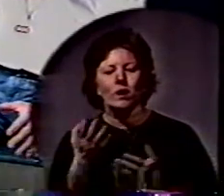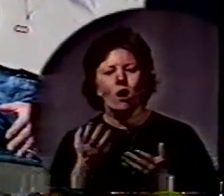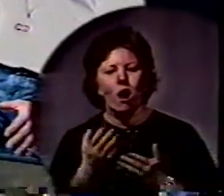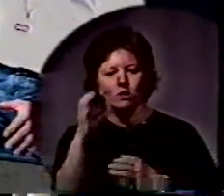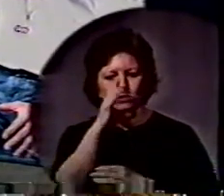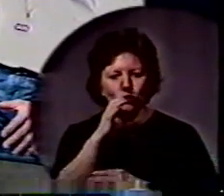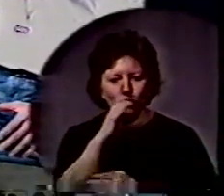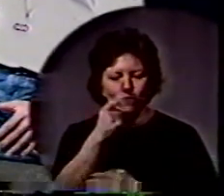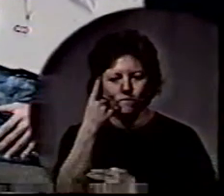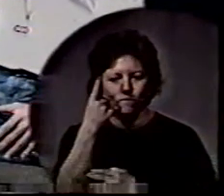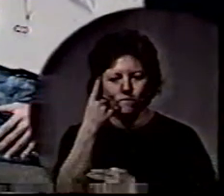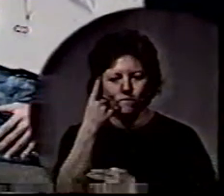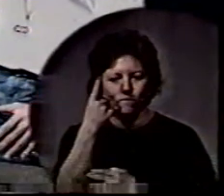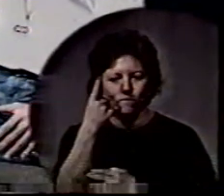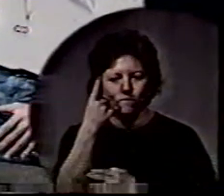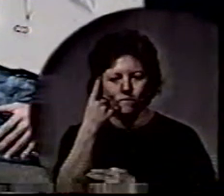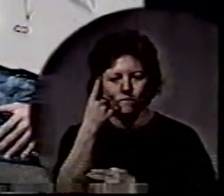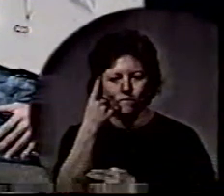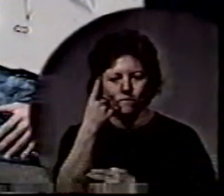And we're trying to encourage